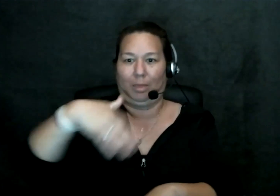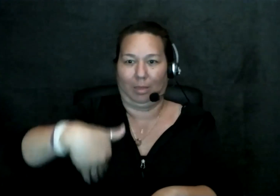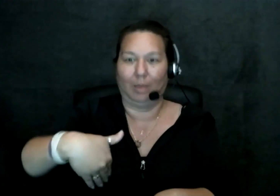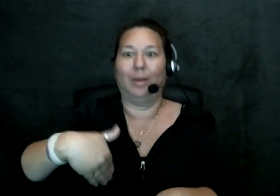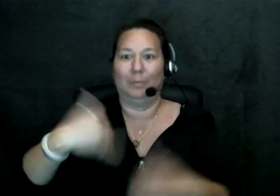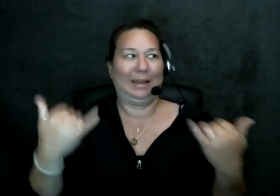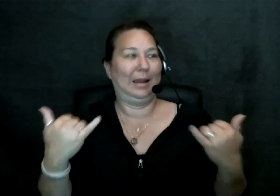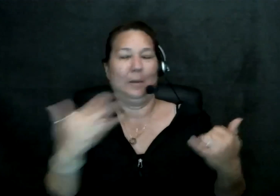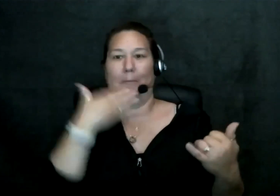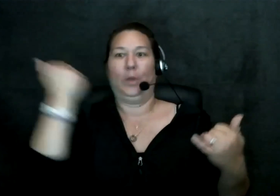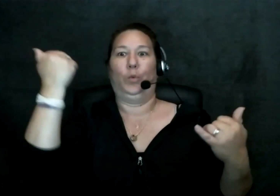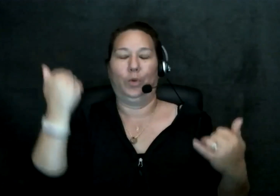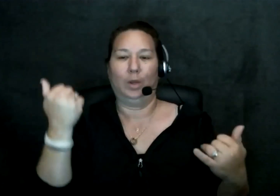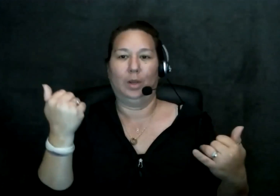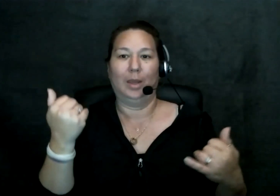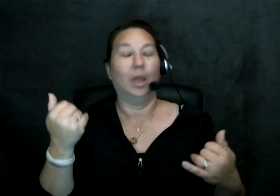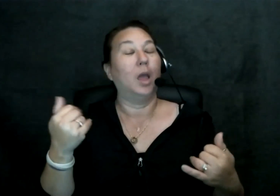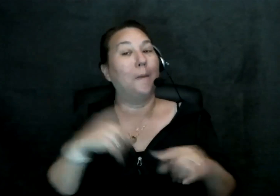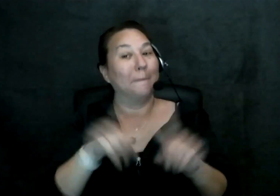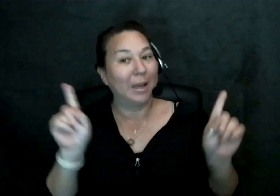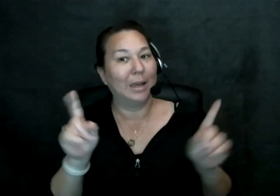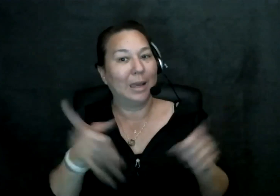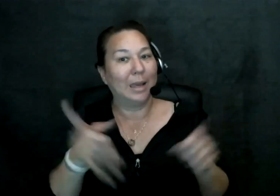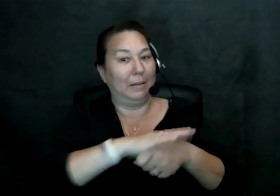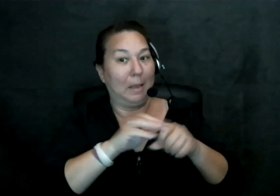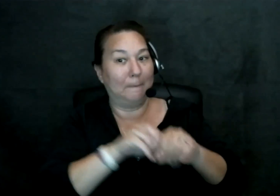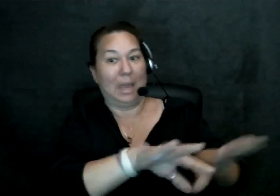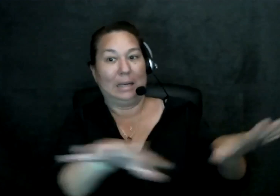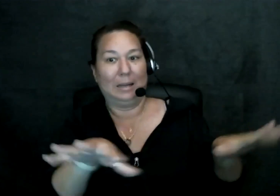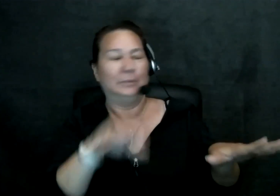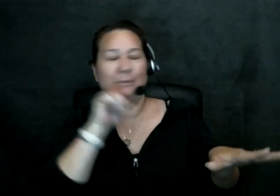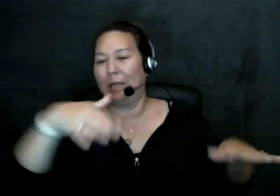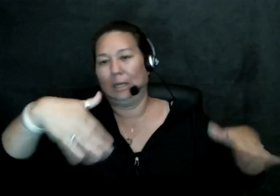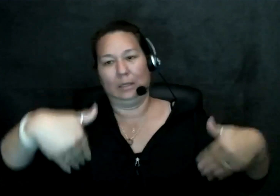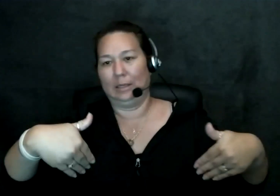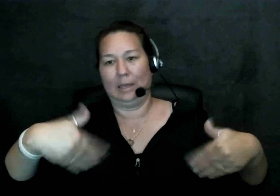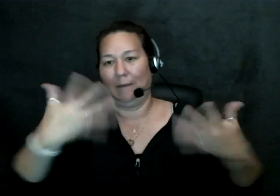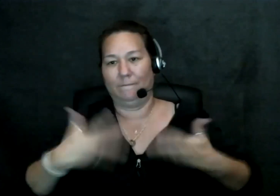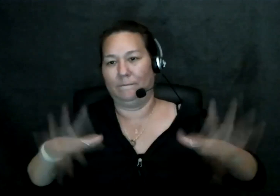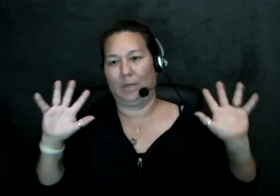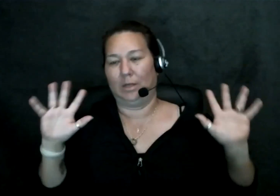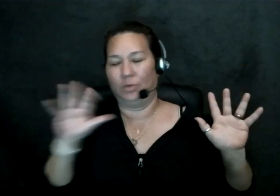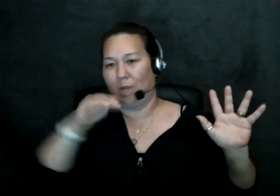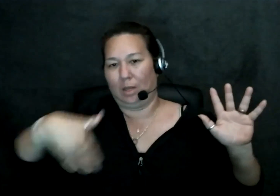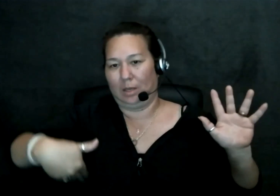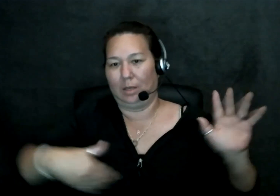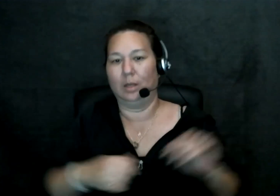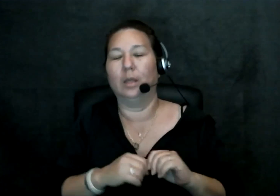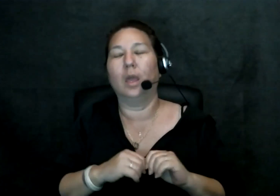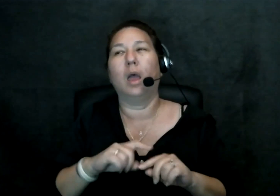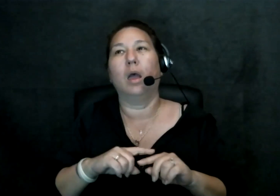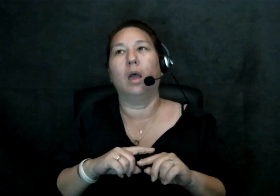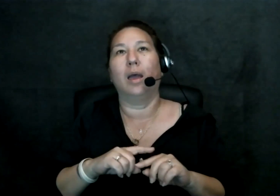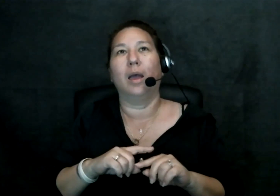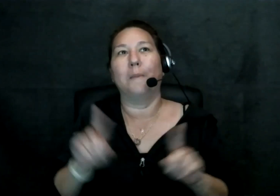the pandemic is not over yet. And a lot of that has to do with not only our own